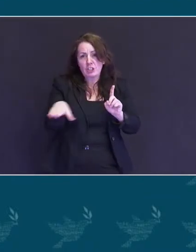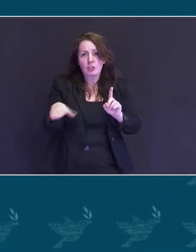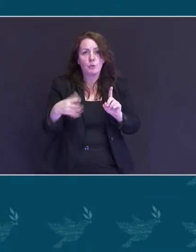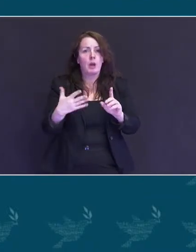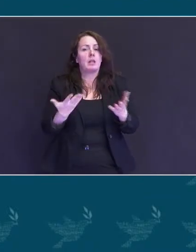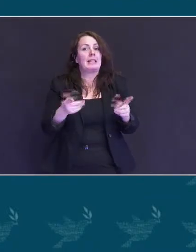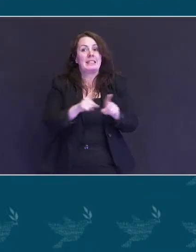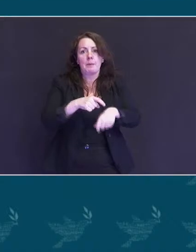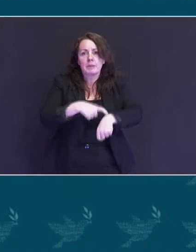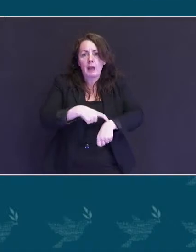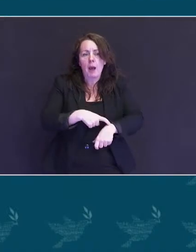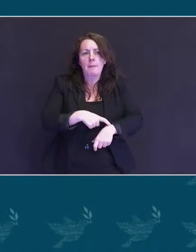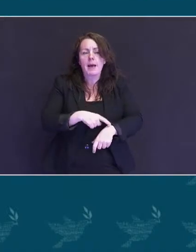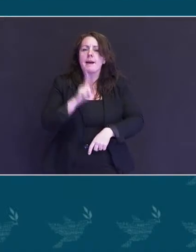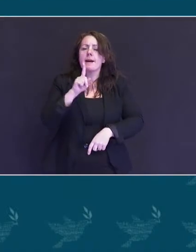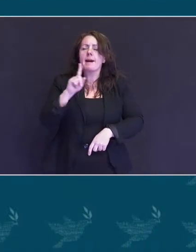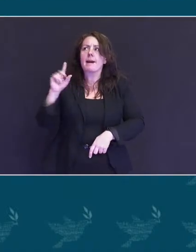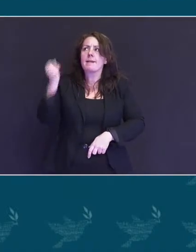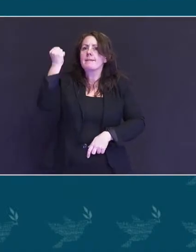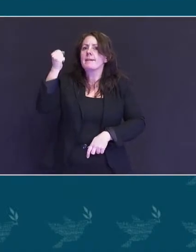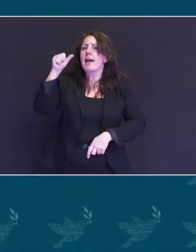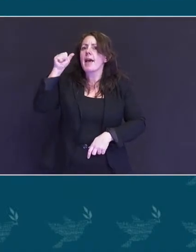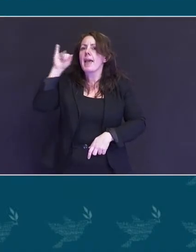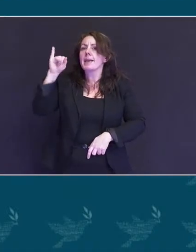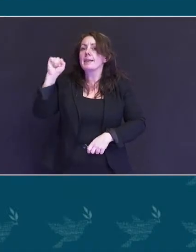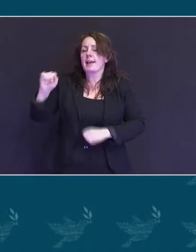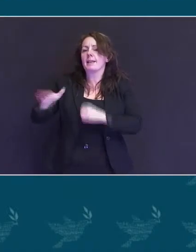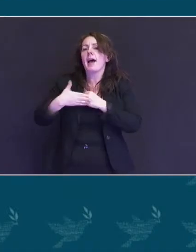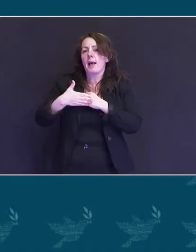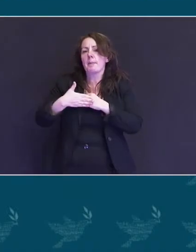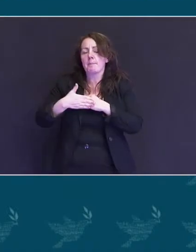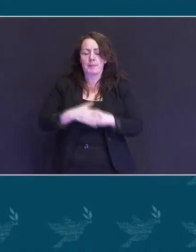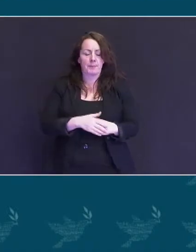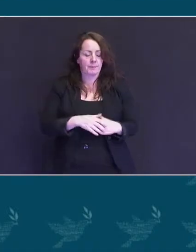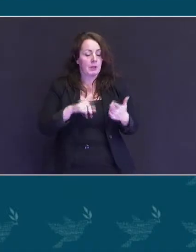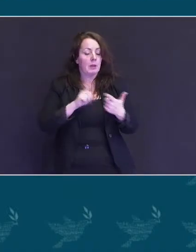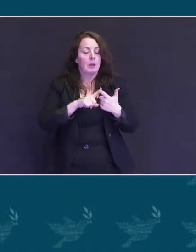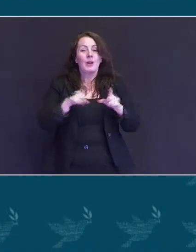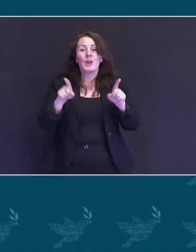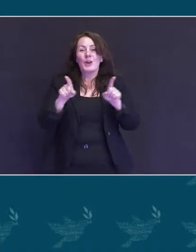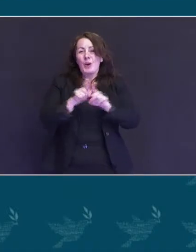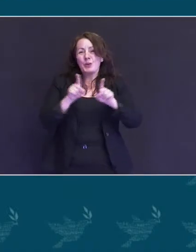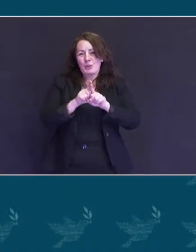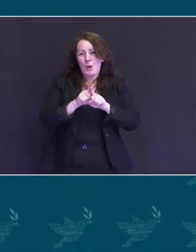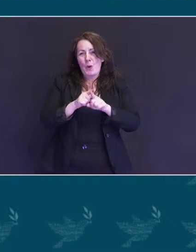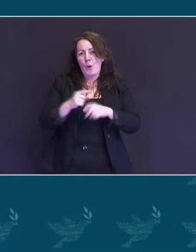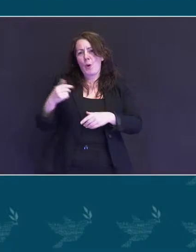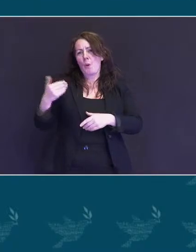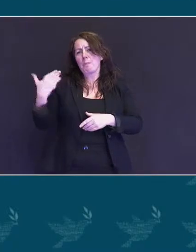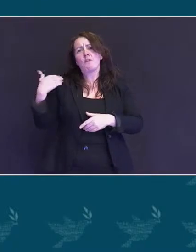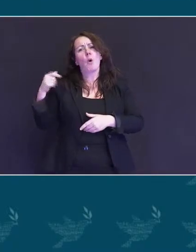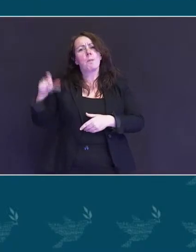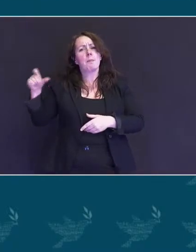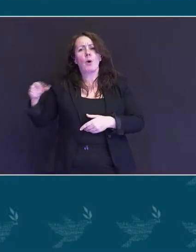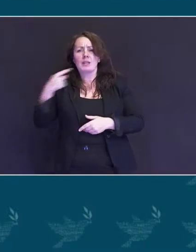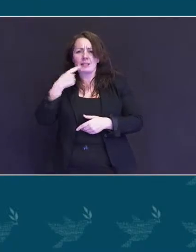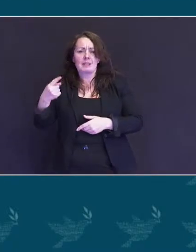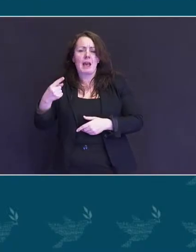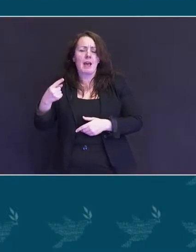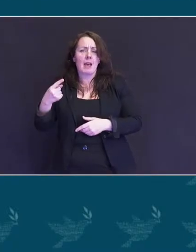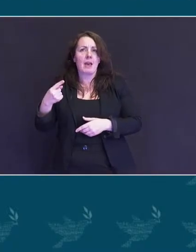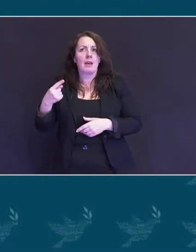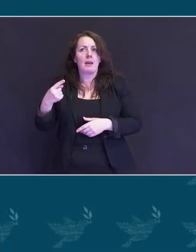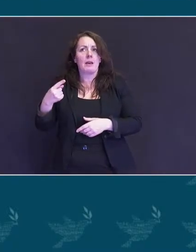do, and this is an opportunity and an opening for artificial intelligence. And another matter that has been discussed